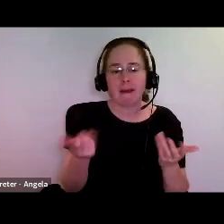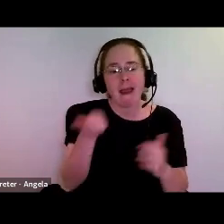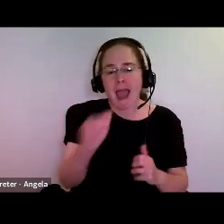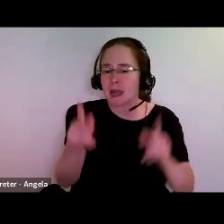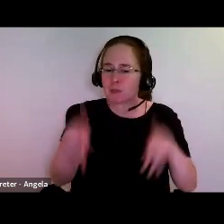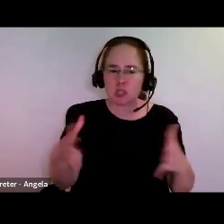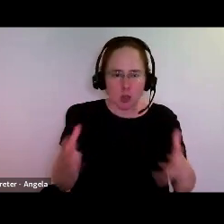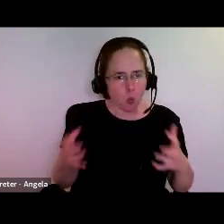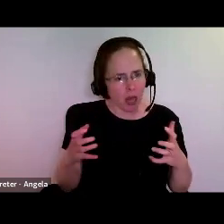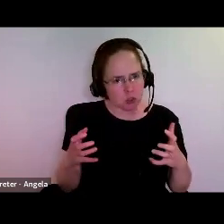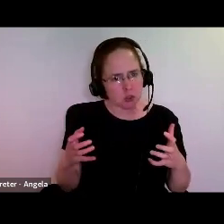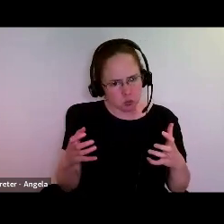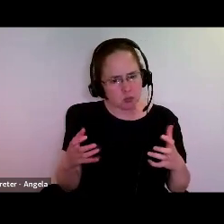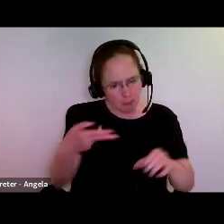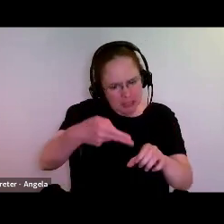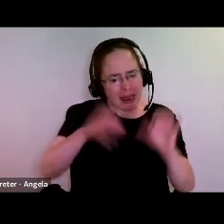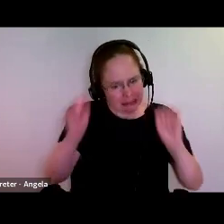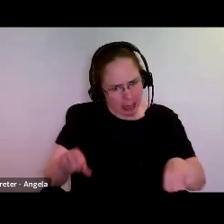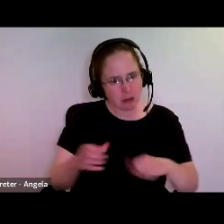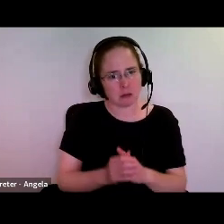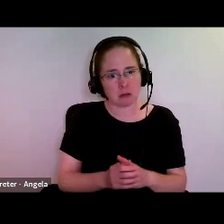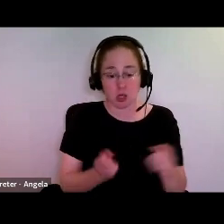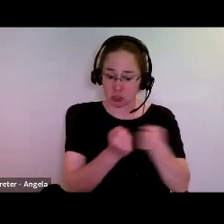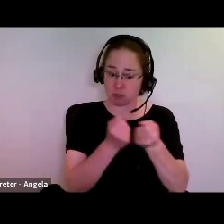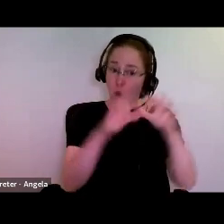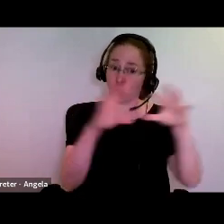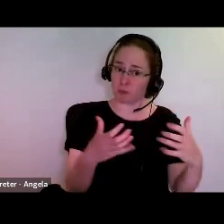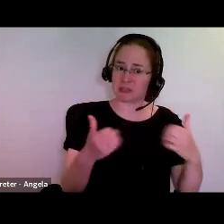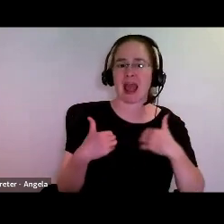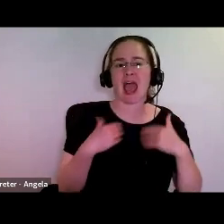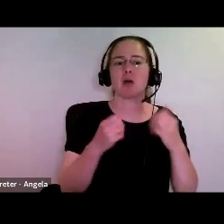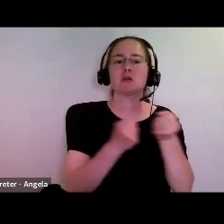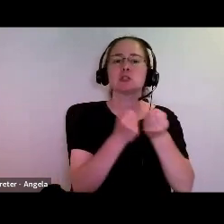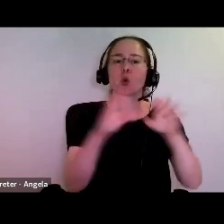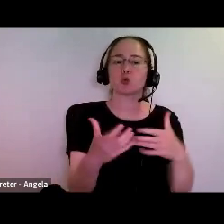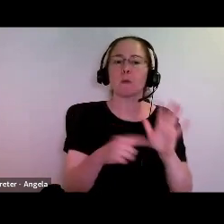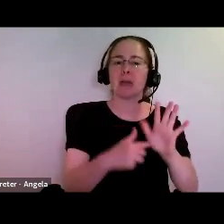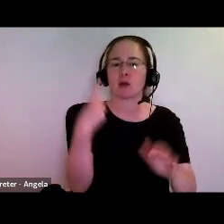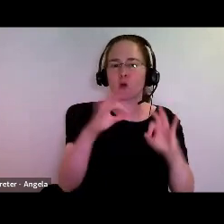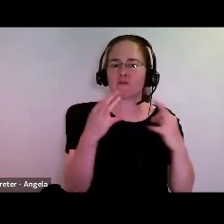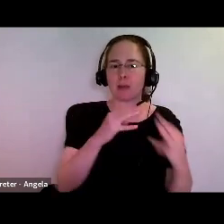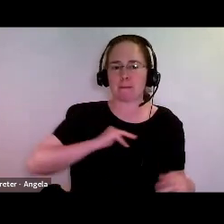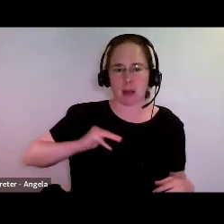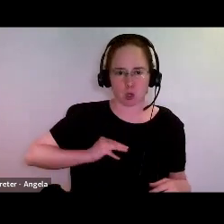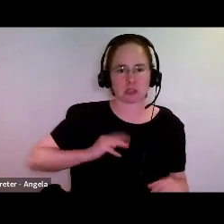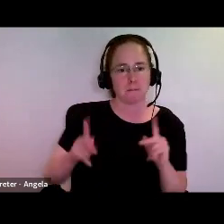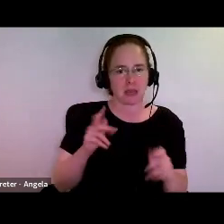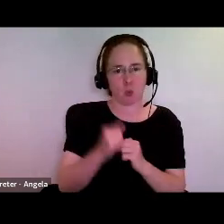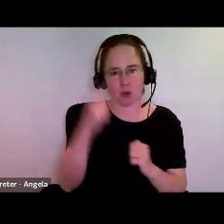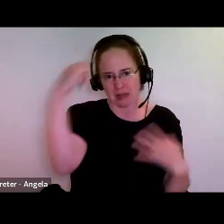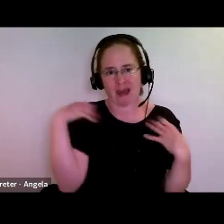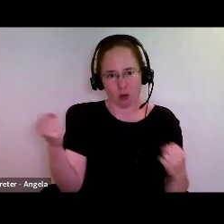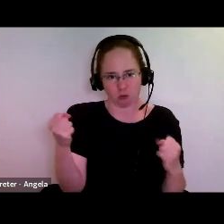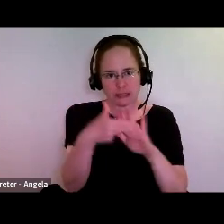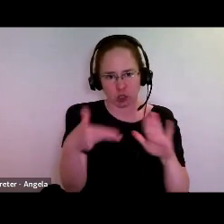to do it can do it. The support groups, we have a support group model for family members of people with a mental health condition.